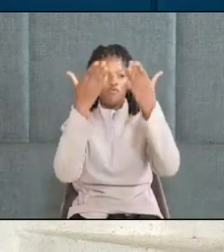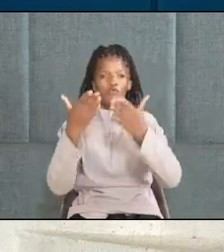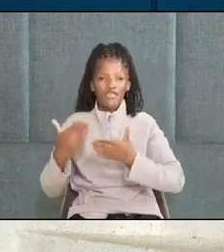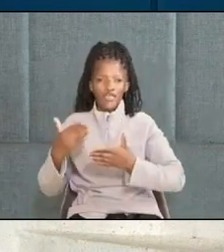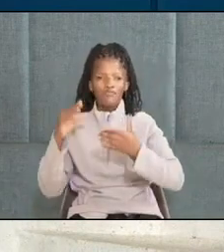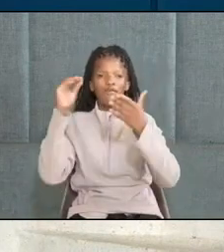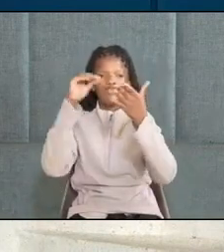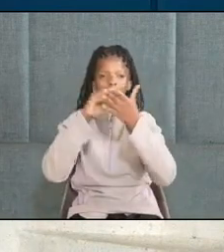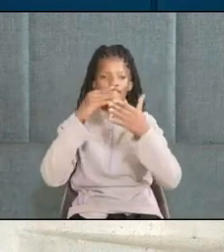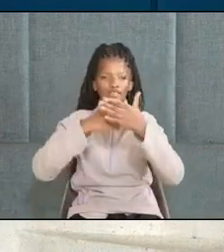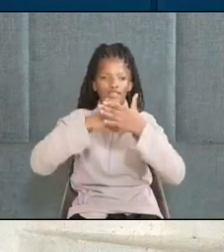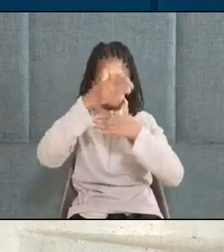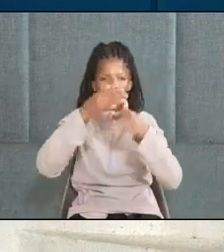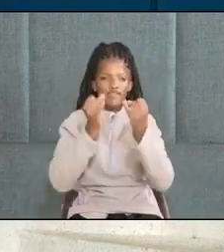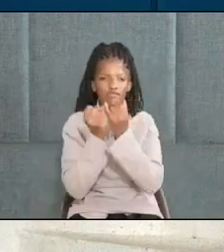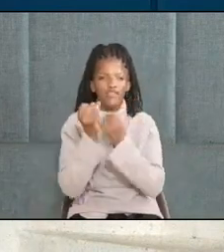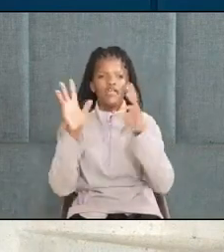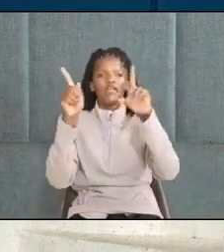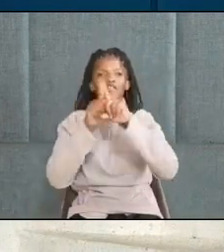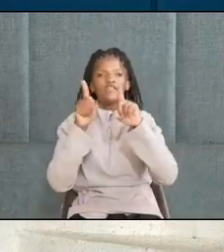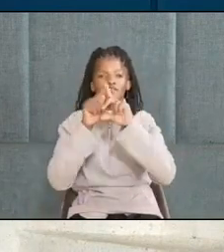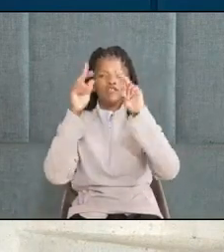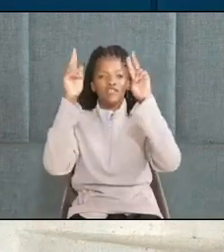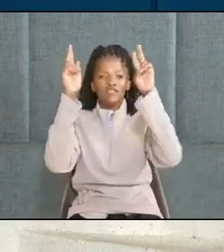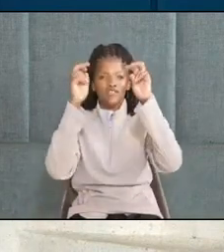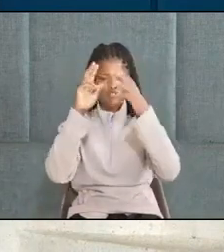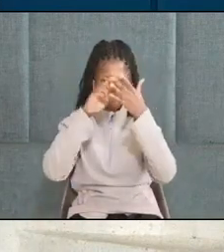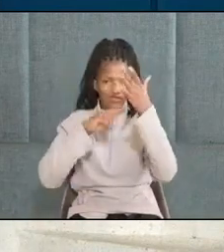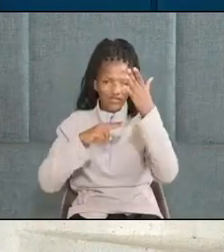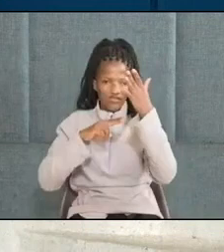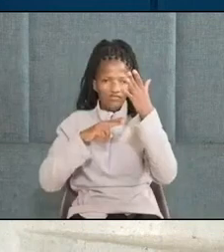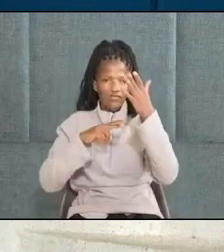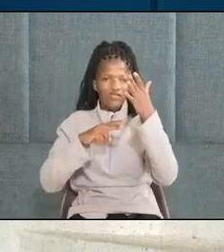Welcome again next Sabbath as we study